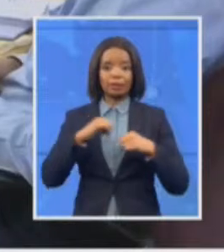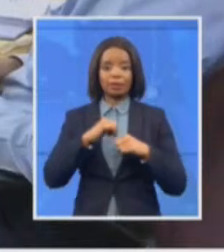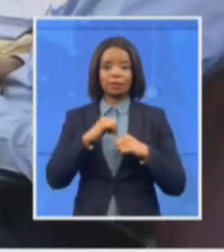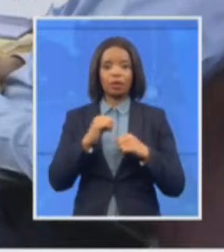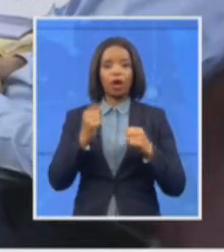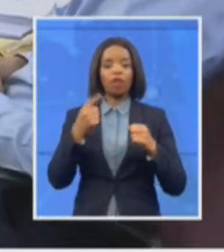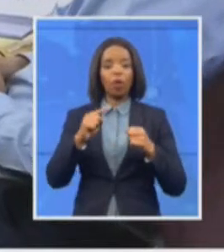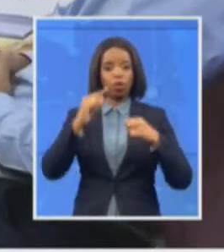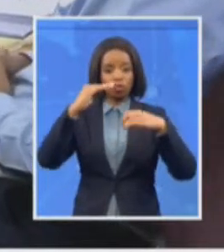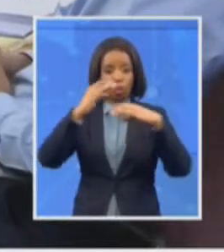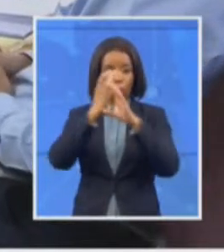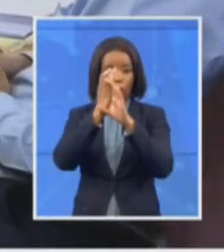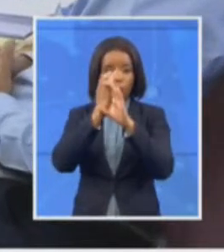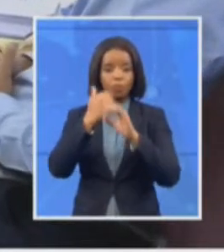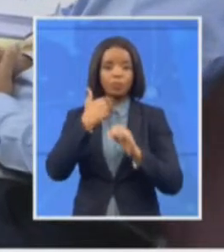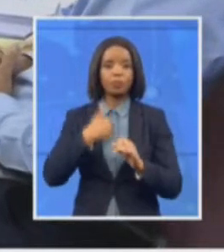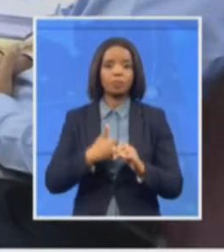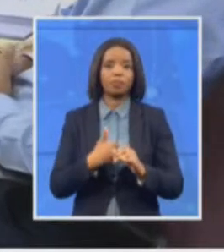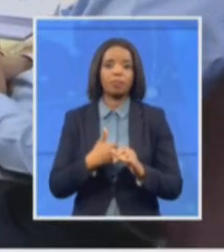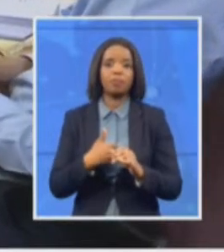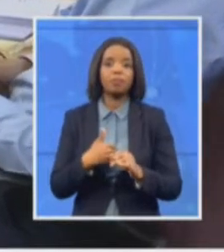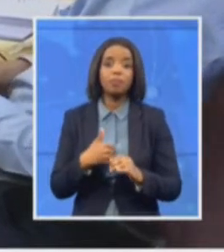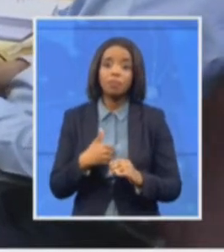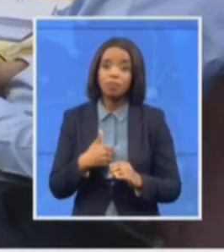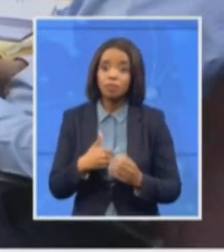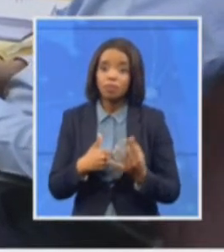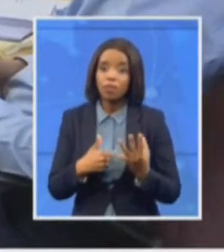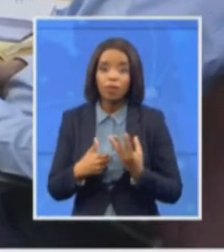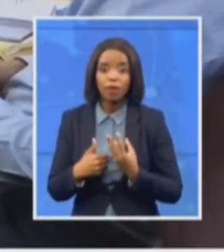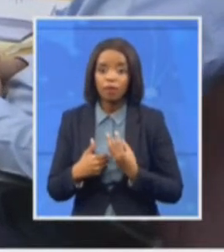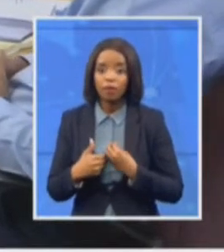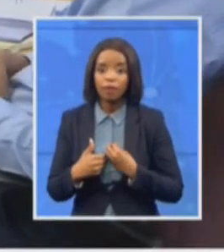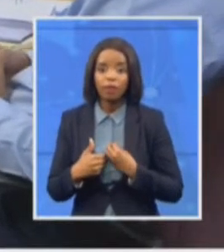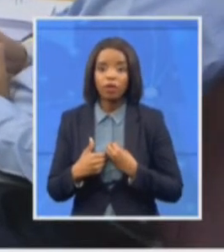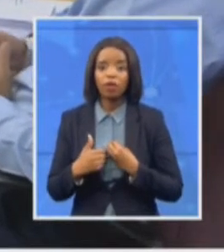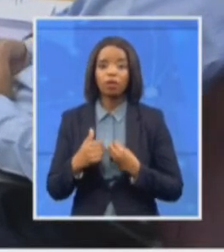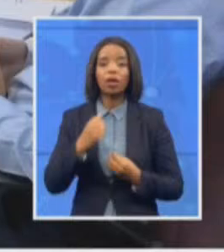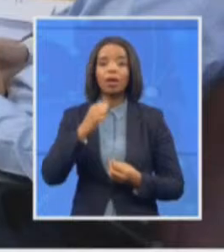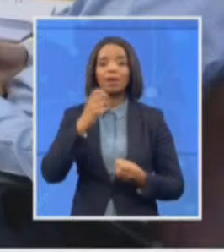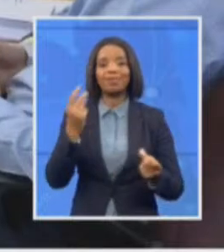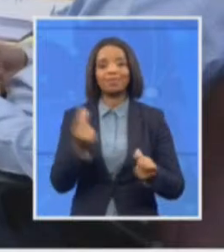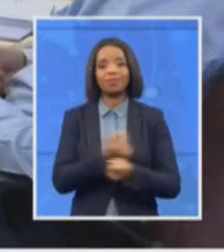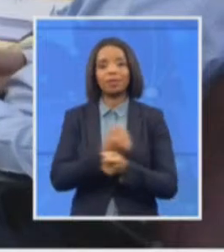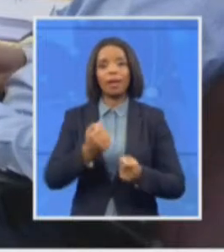of this nature, unfortunately, in my experience, it takes the parties further apart. Yeah.